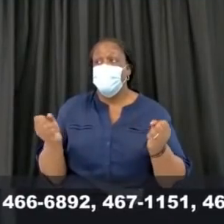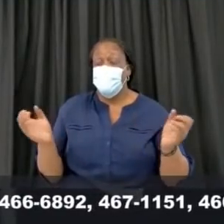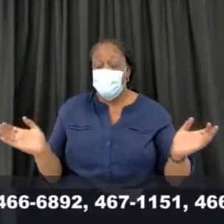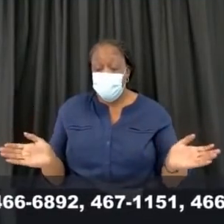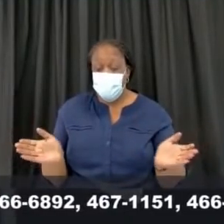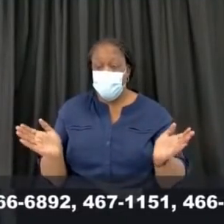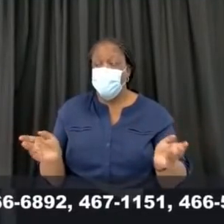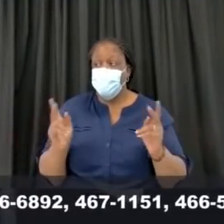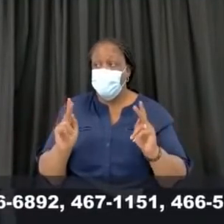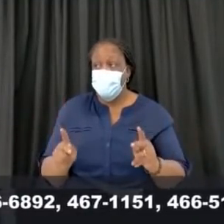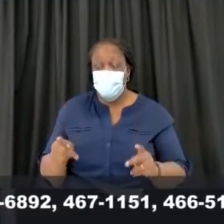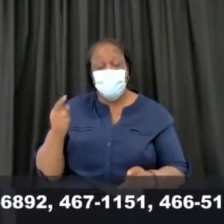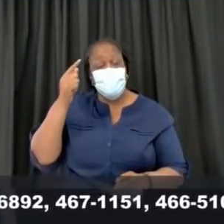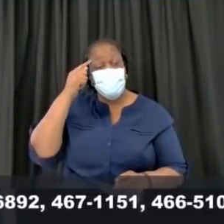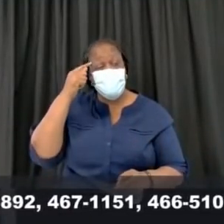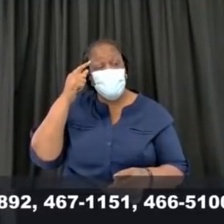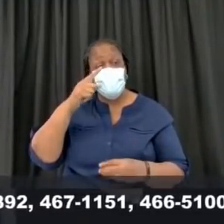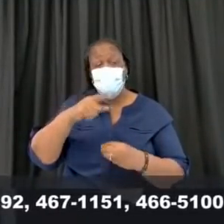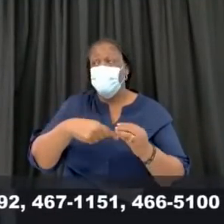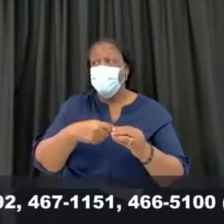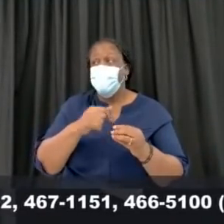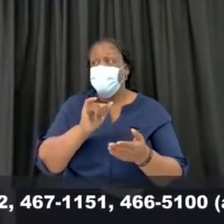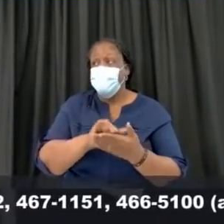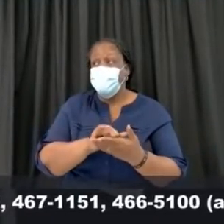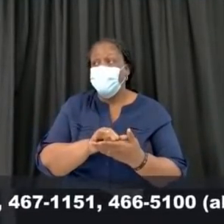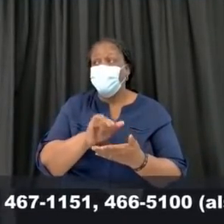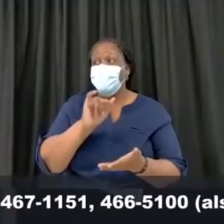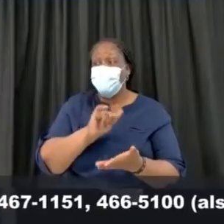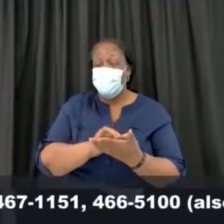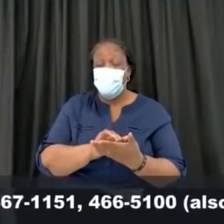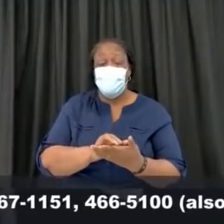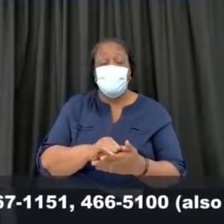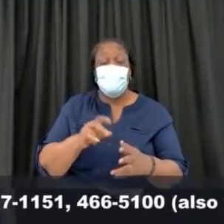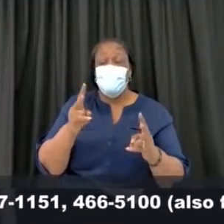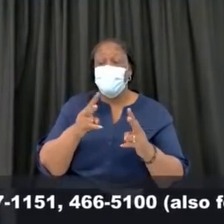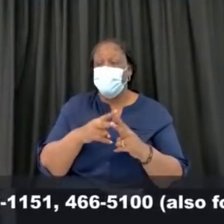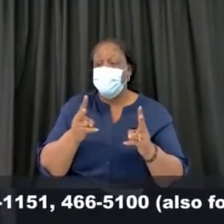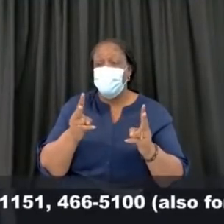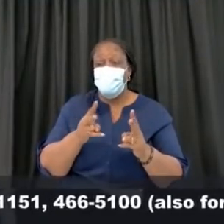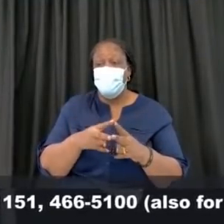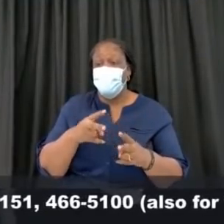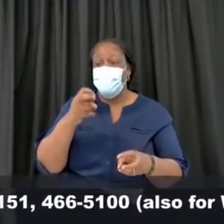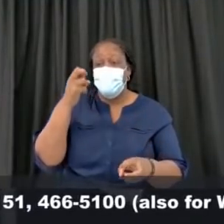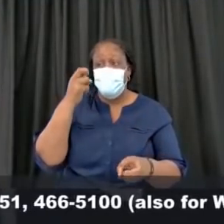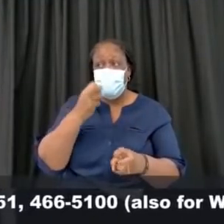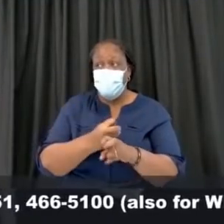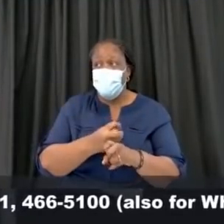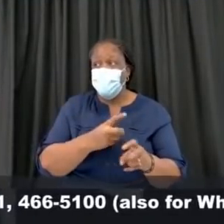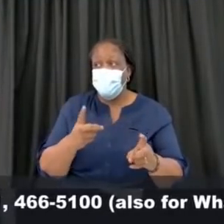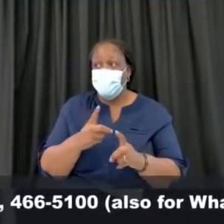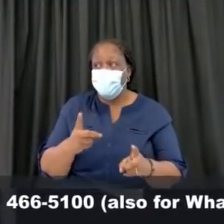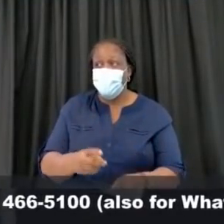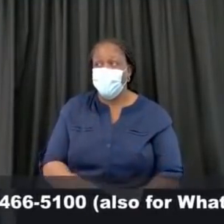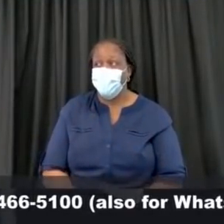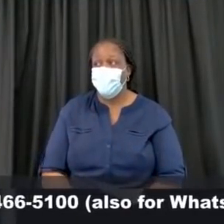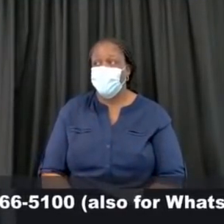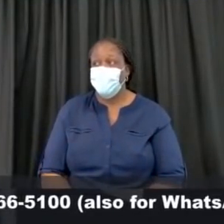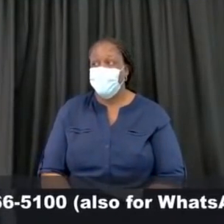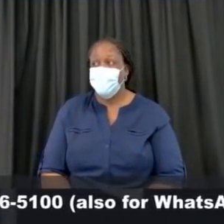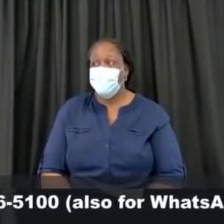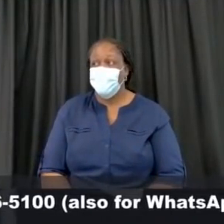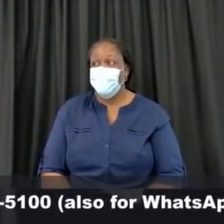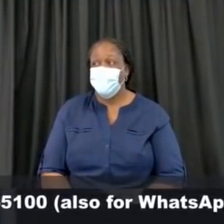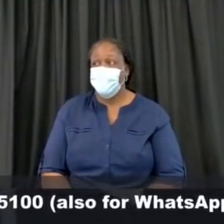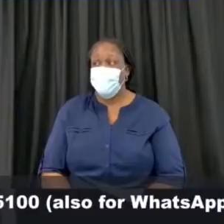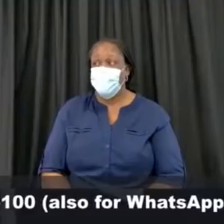are thinking about doing such an exercise to come prepared to quarantine for one night or a